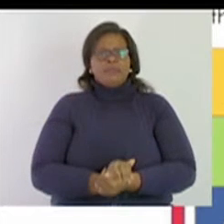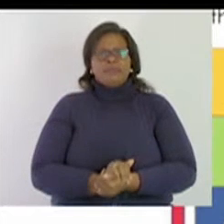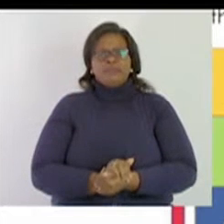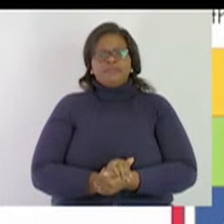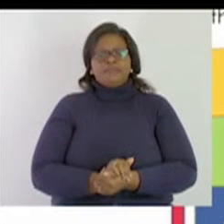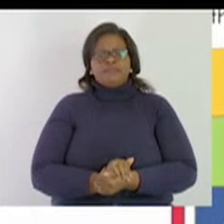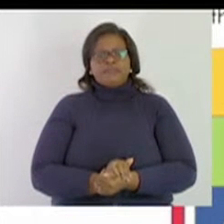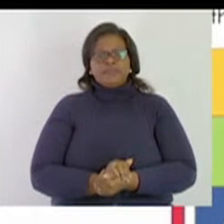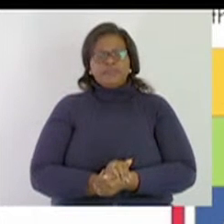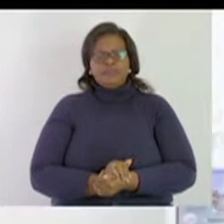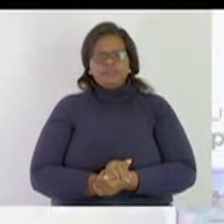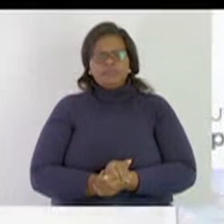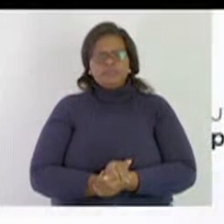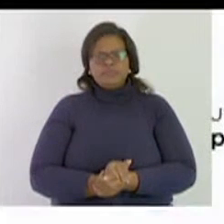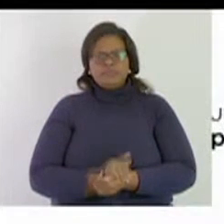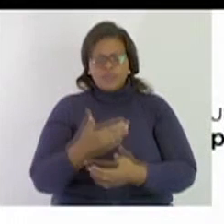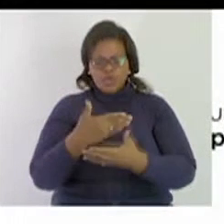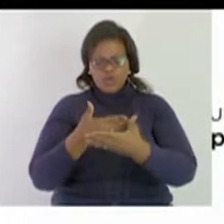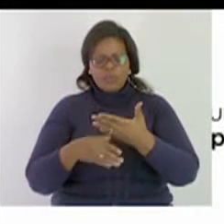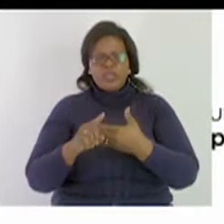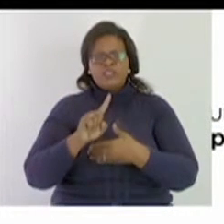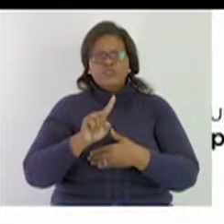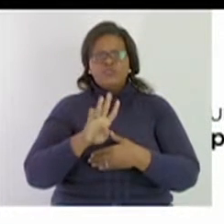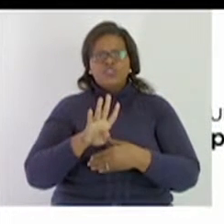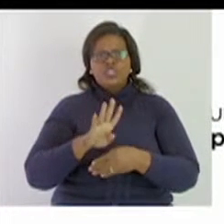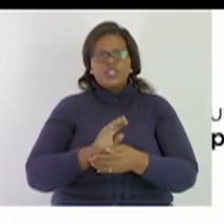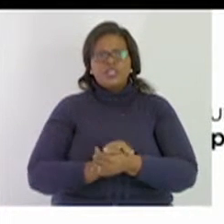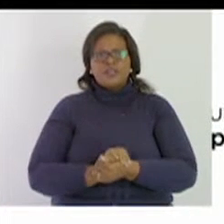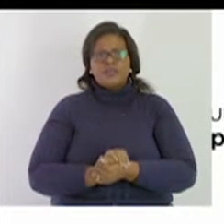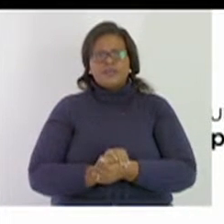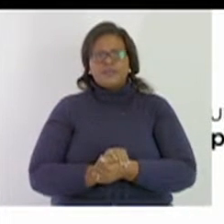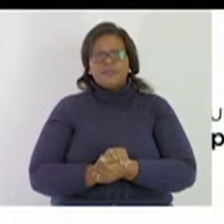We can turn to page 14.